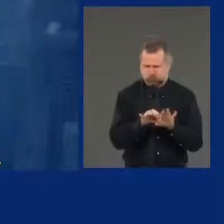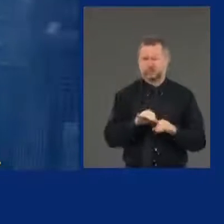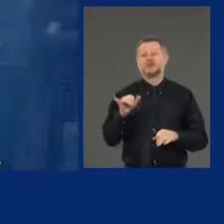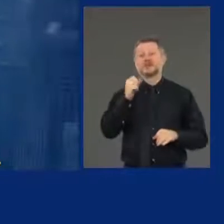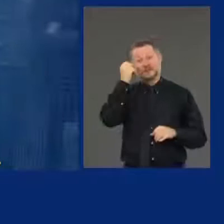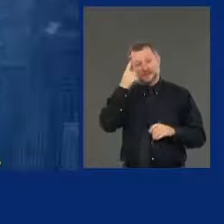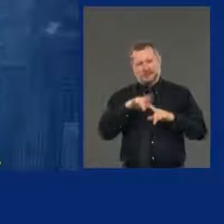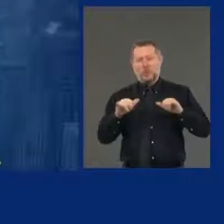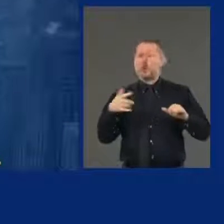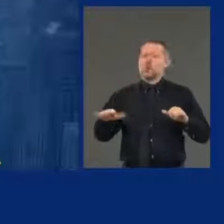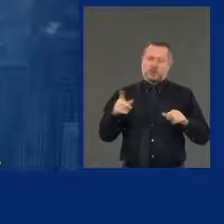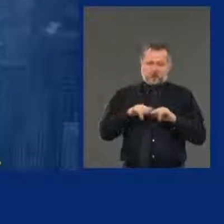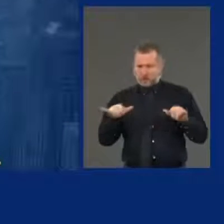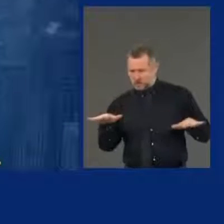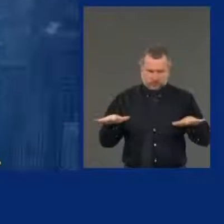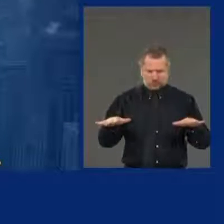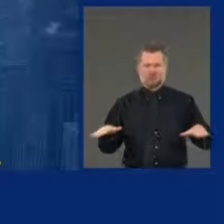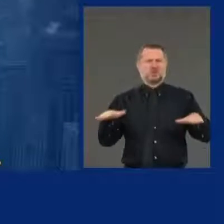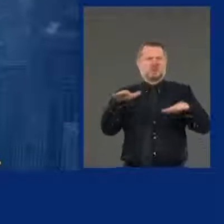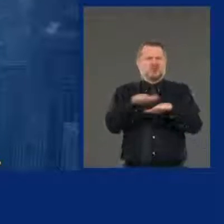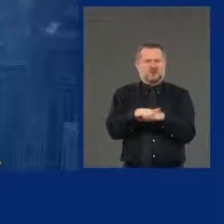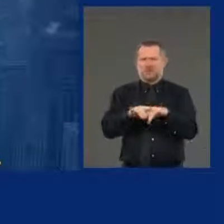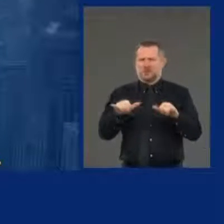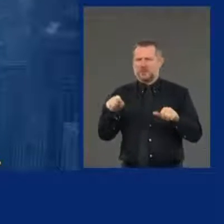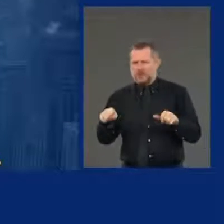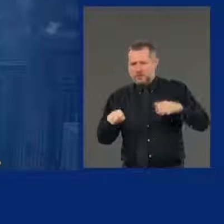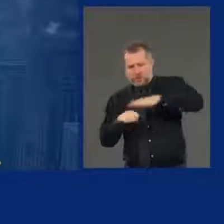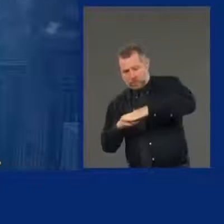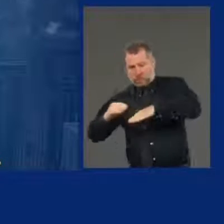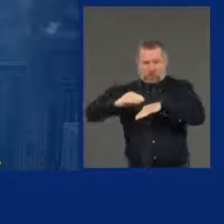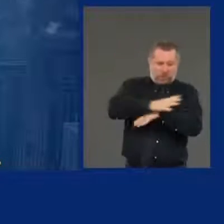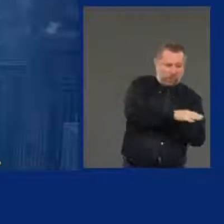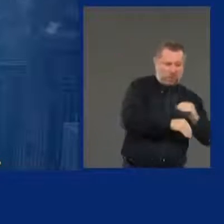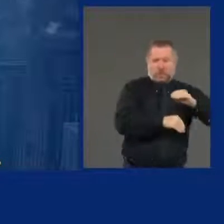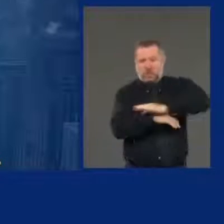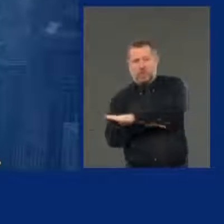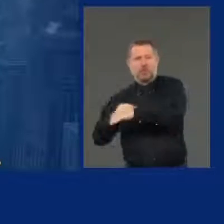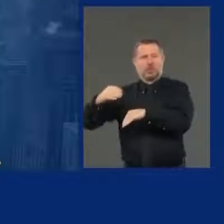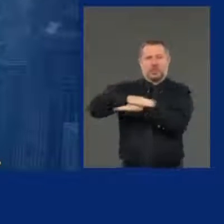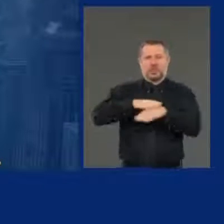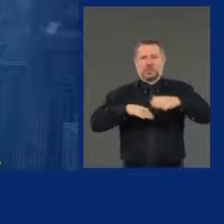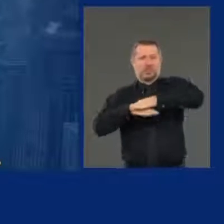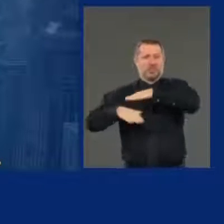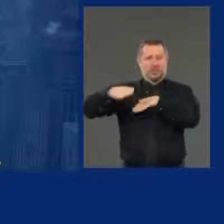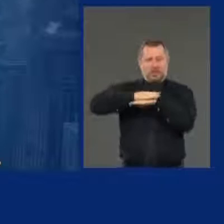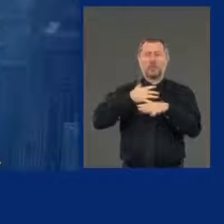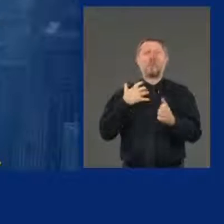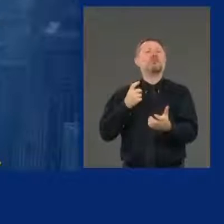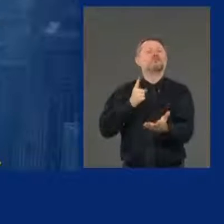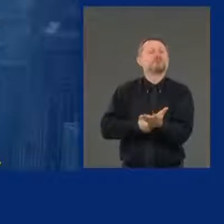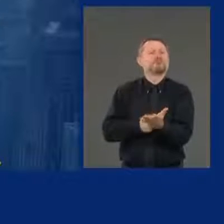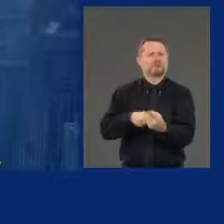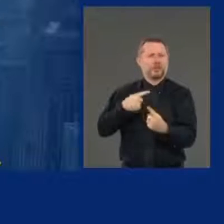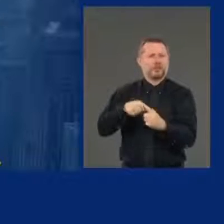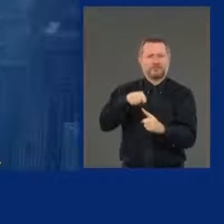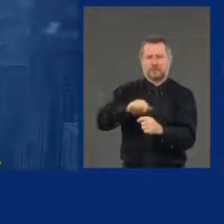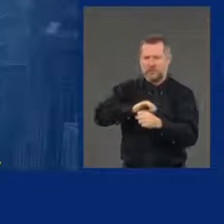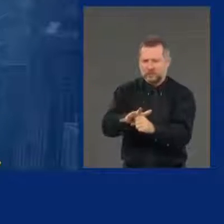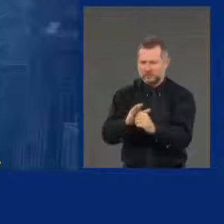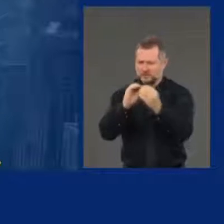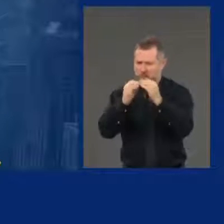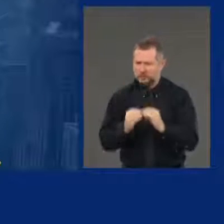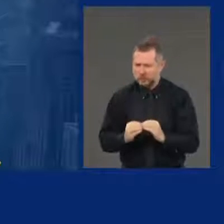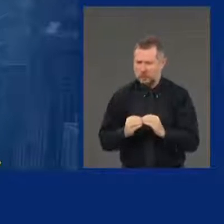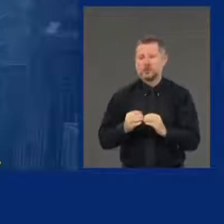where they actually affect each other. Let's talk about COVID first. New York State has been following the data, and